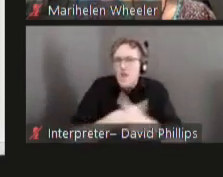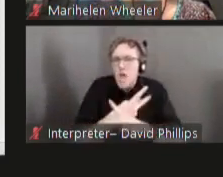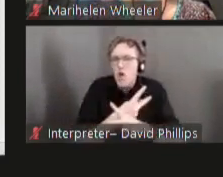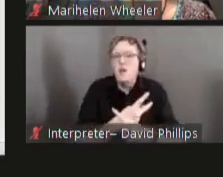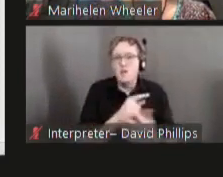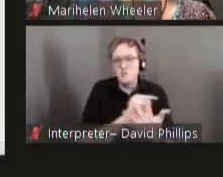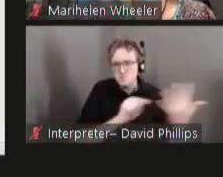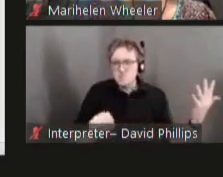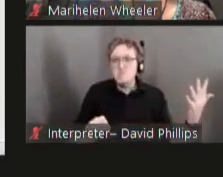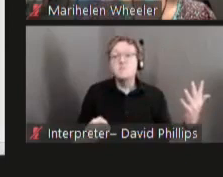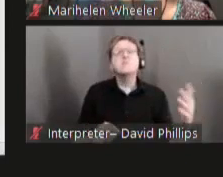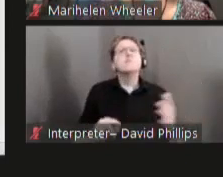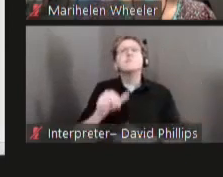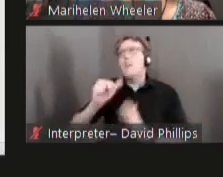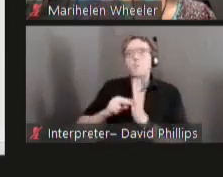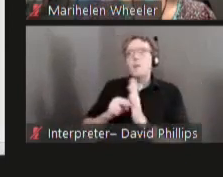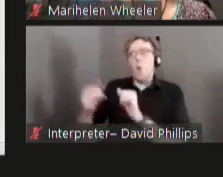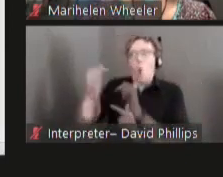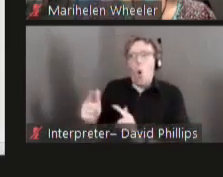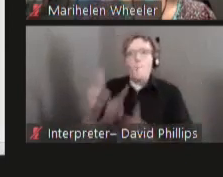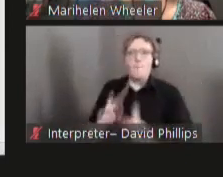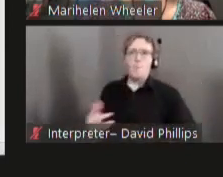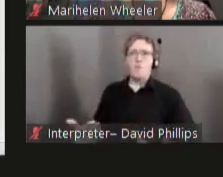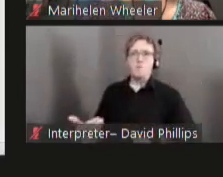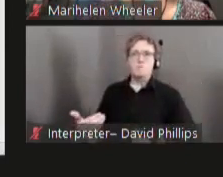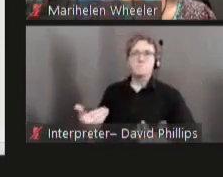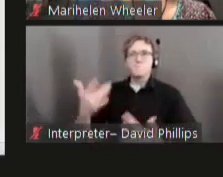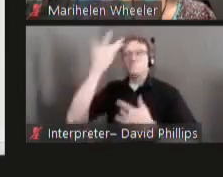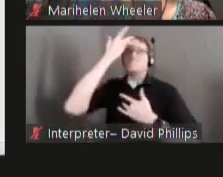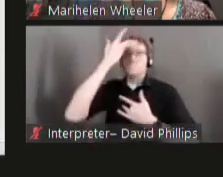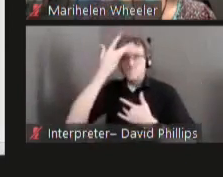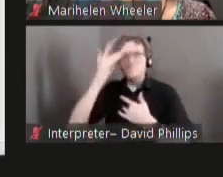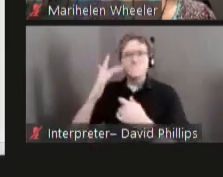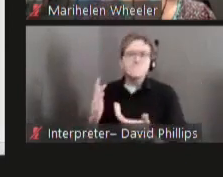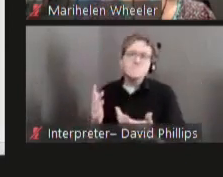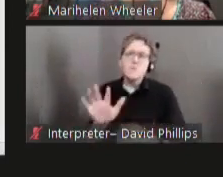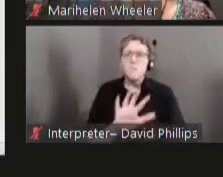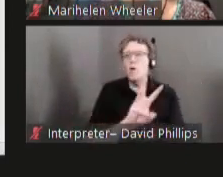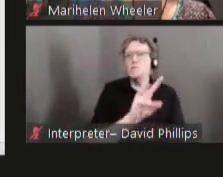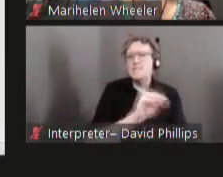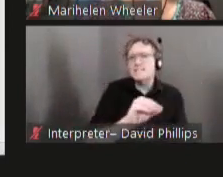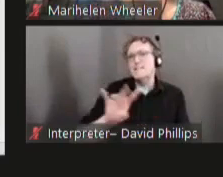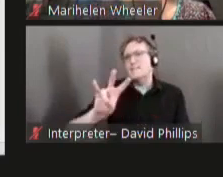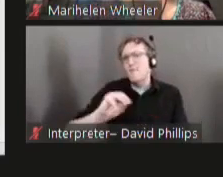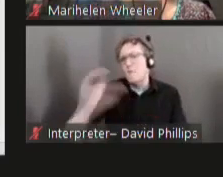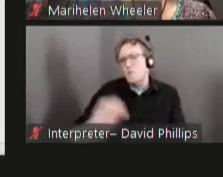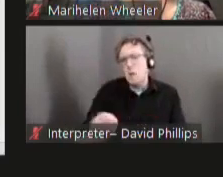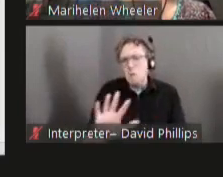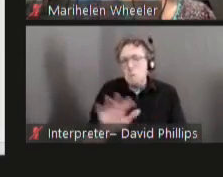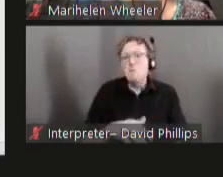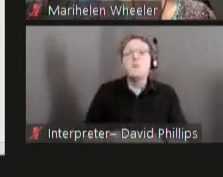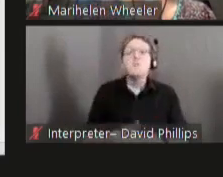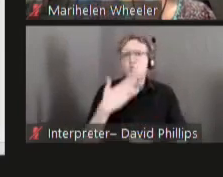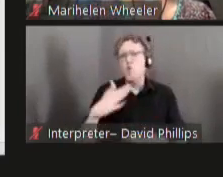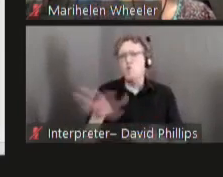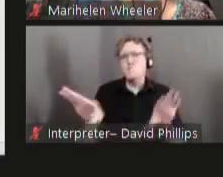patients that were infected in Alachua County, but represented about 60 to 70% of them. So it's a good representative sample. The number of